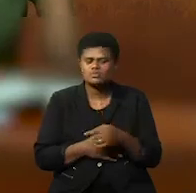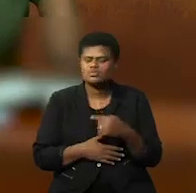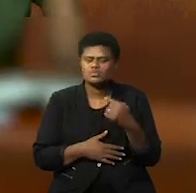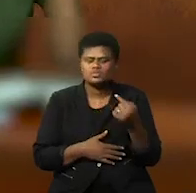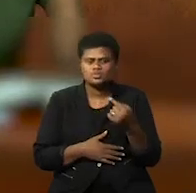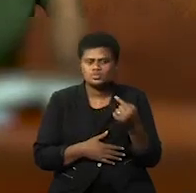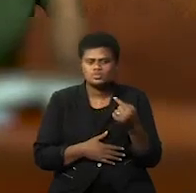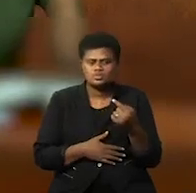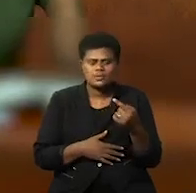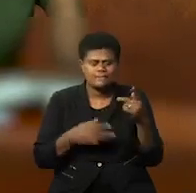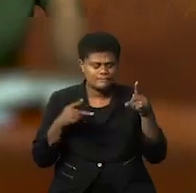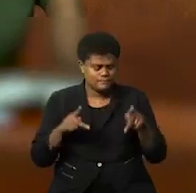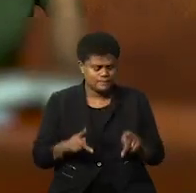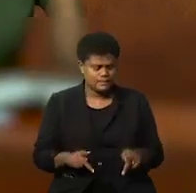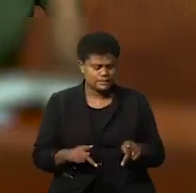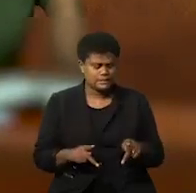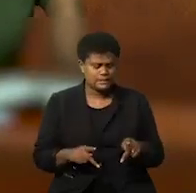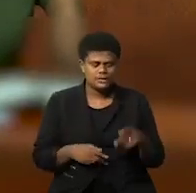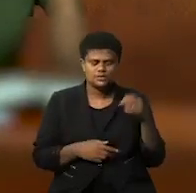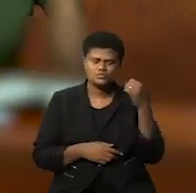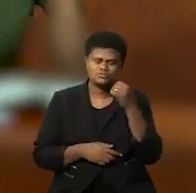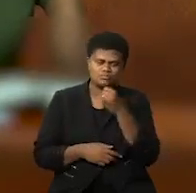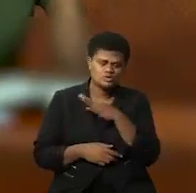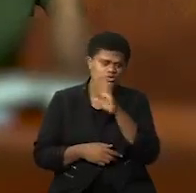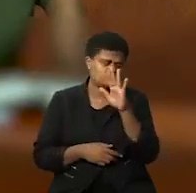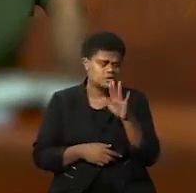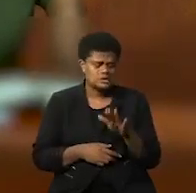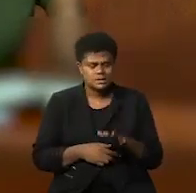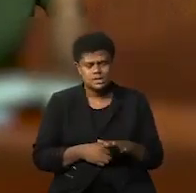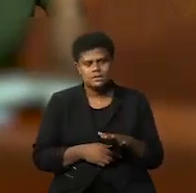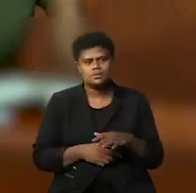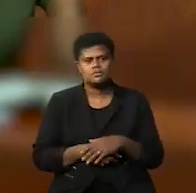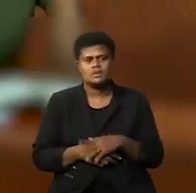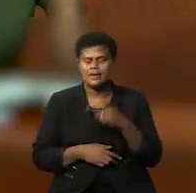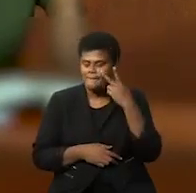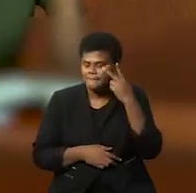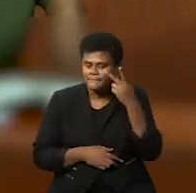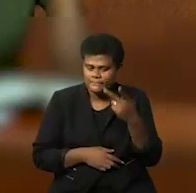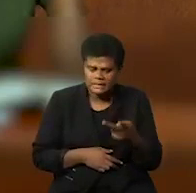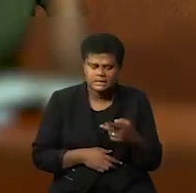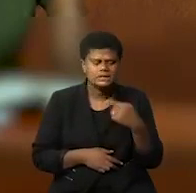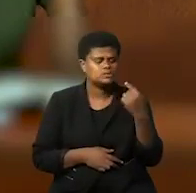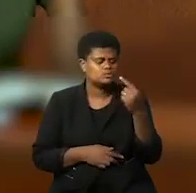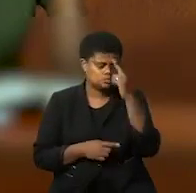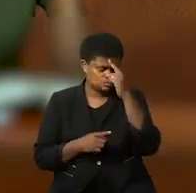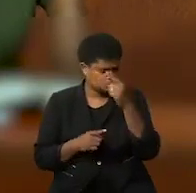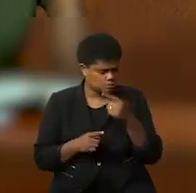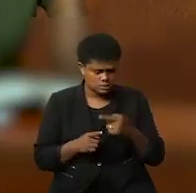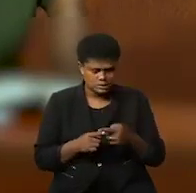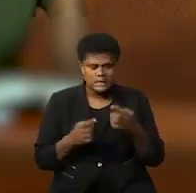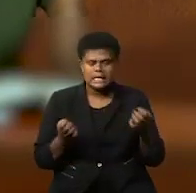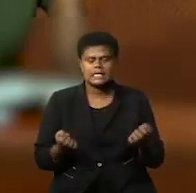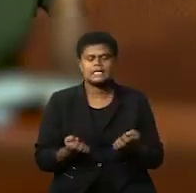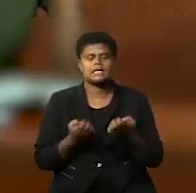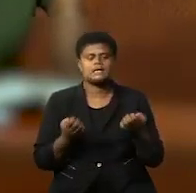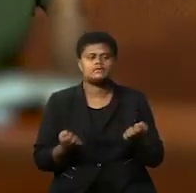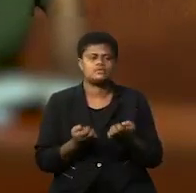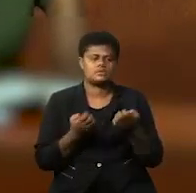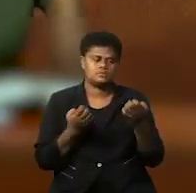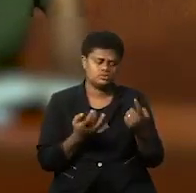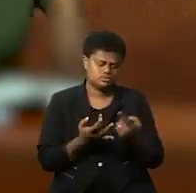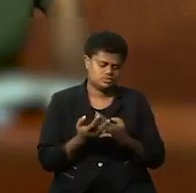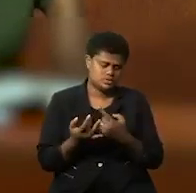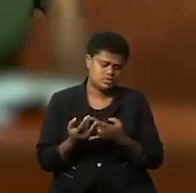or spiritually down, visit the sick, visit those that are lonely, encourage those that